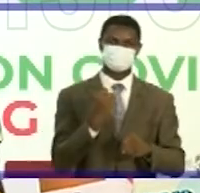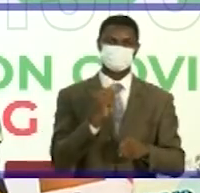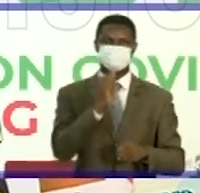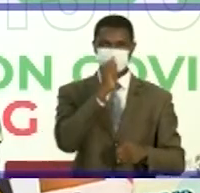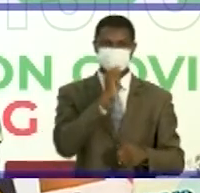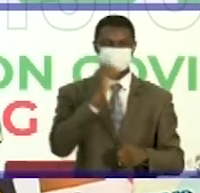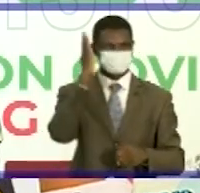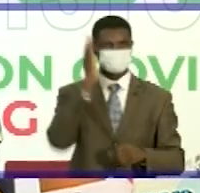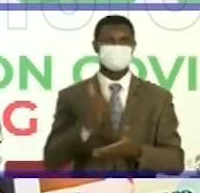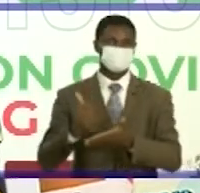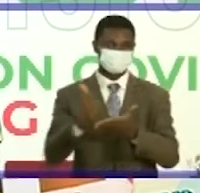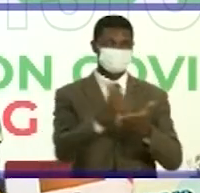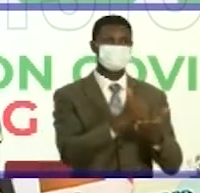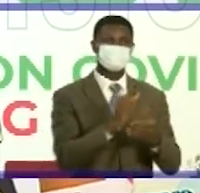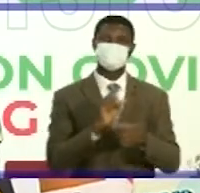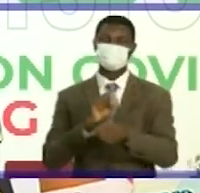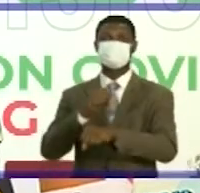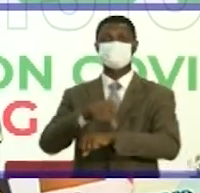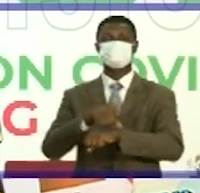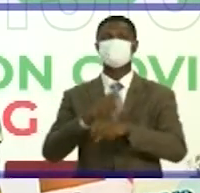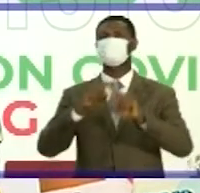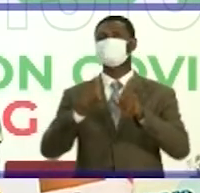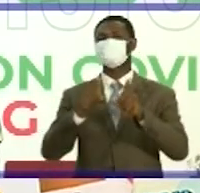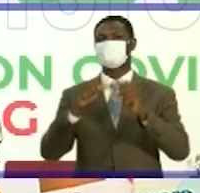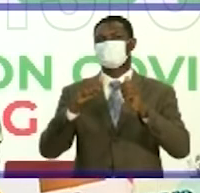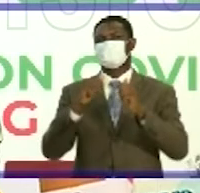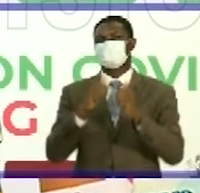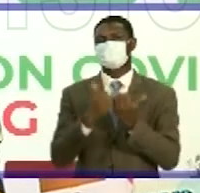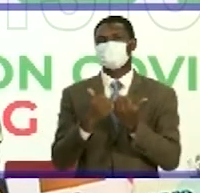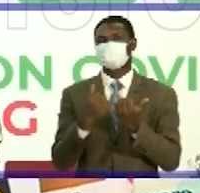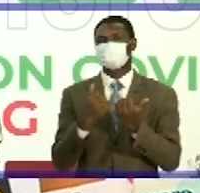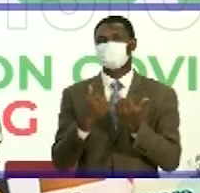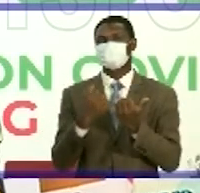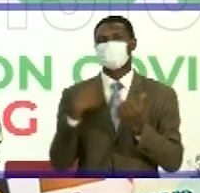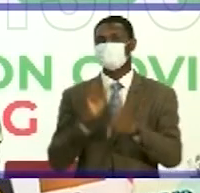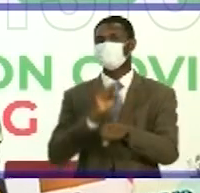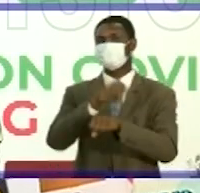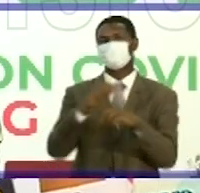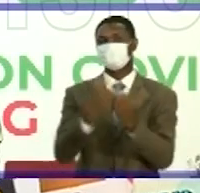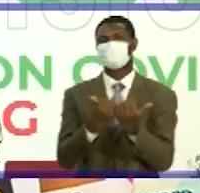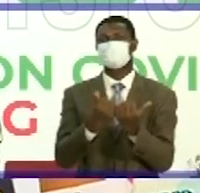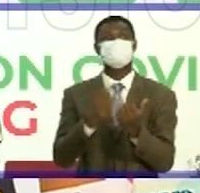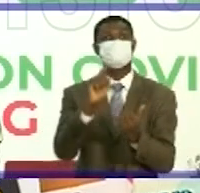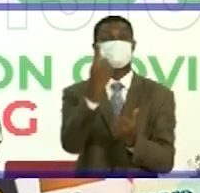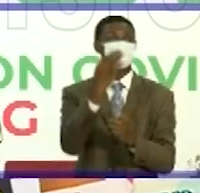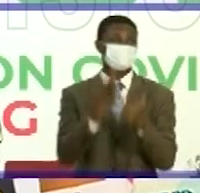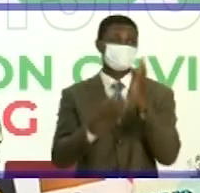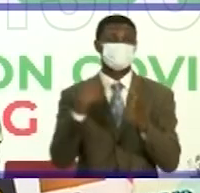take us through. But how do we get through? We can only get through if we just comply with the